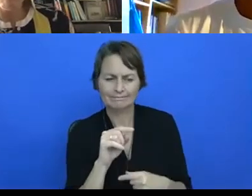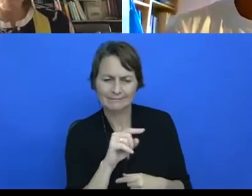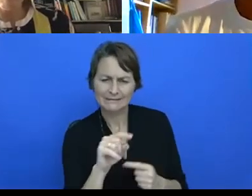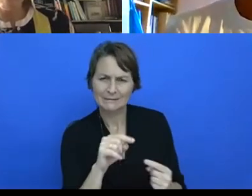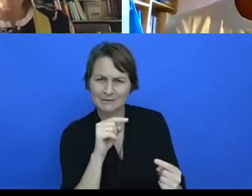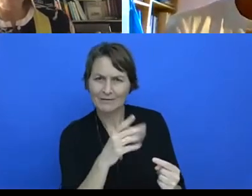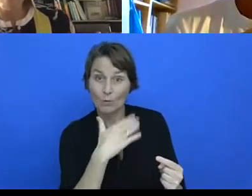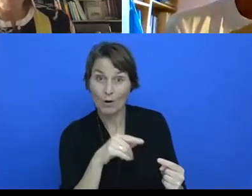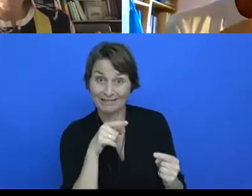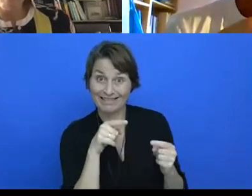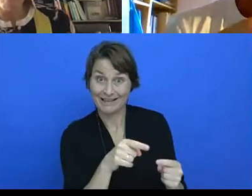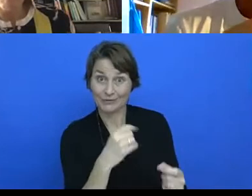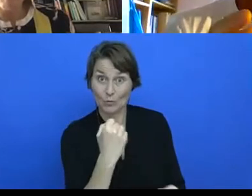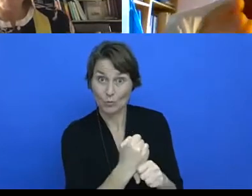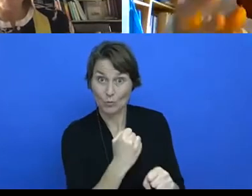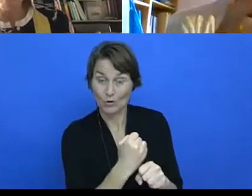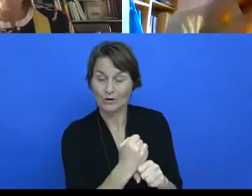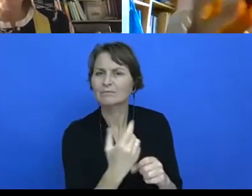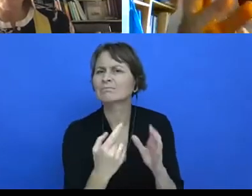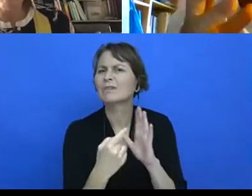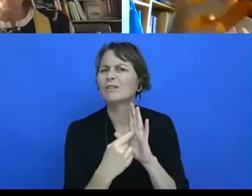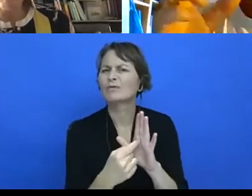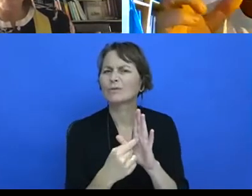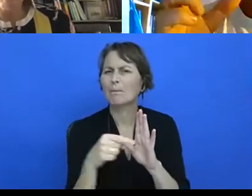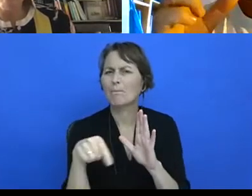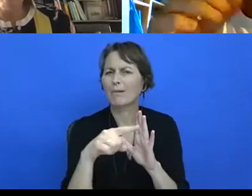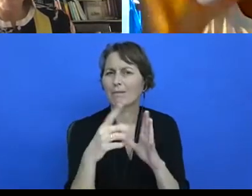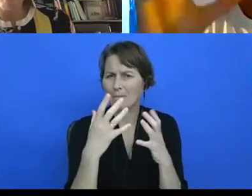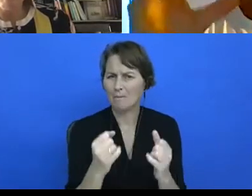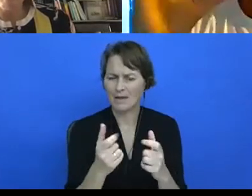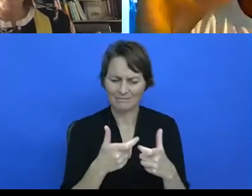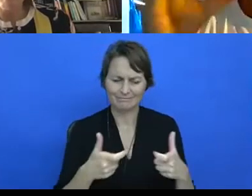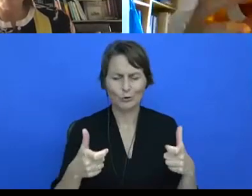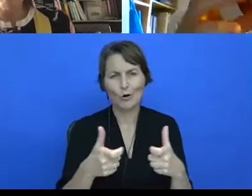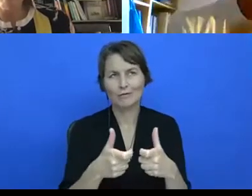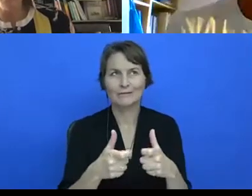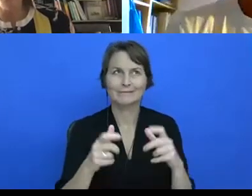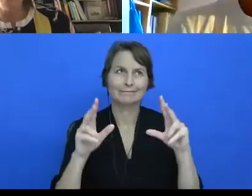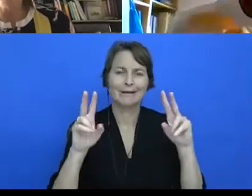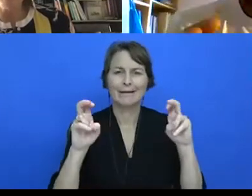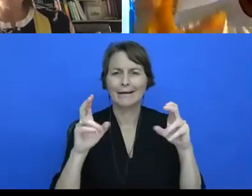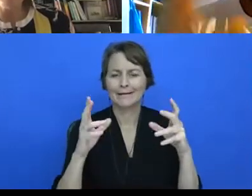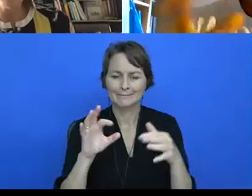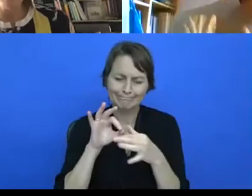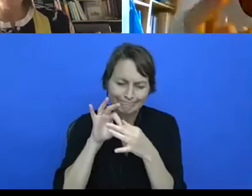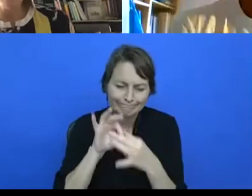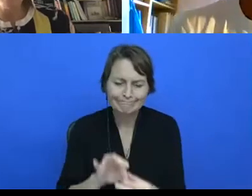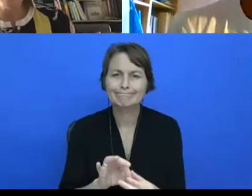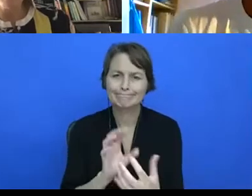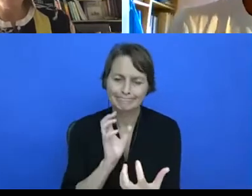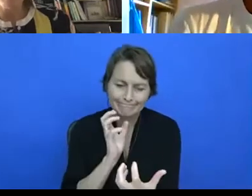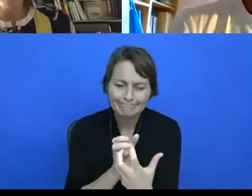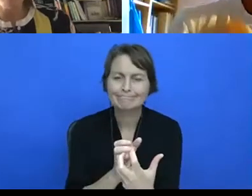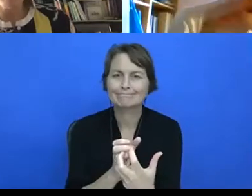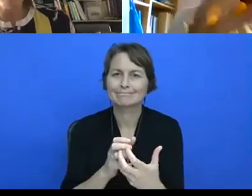have a conference that's very much a sort of a recognized sort of, I was going to say, an association or community that feels the need to come